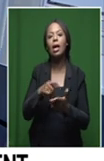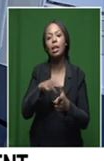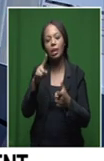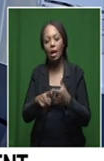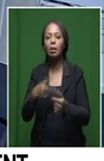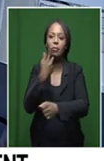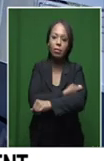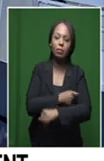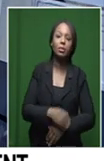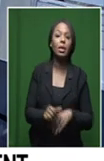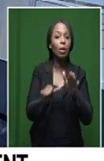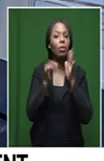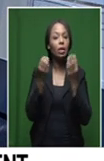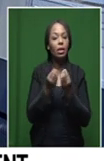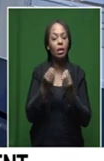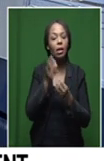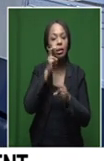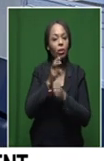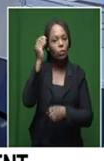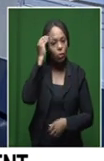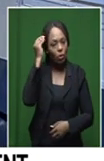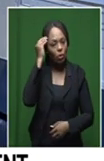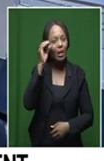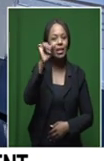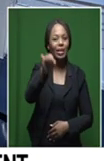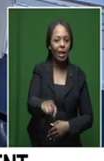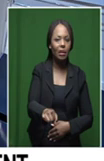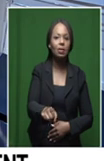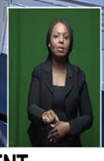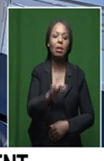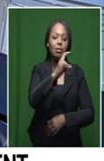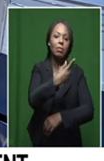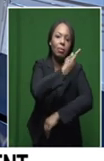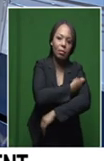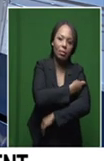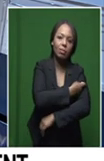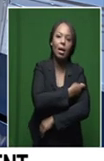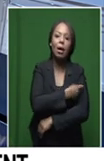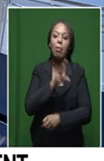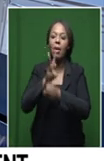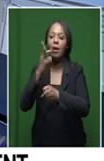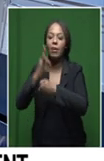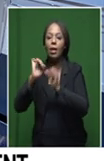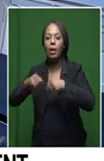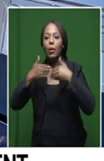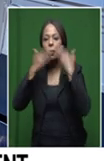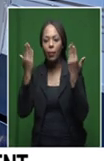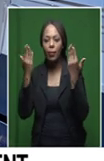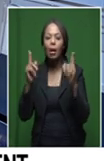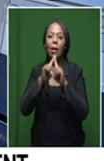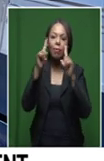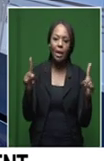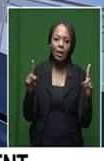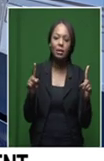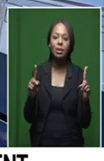their vaccines. An important thing to note, though, however, is although they can go get the vaccine without their parents' consent, it isn't something